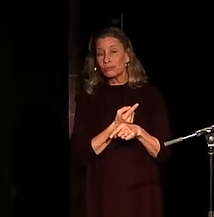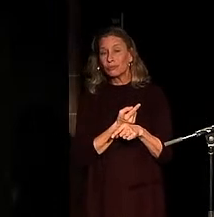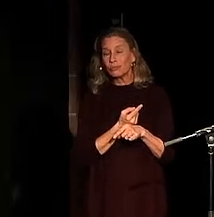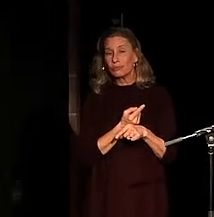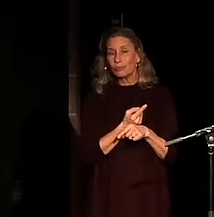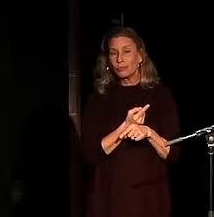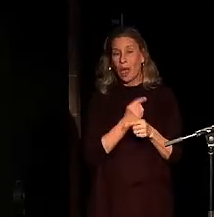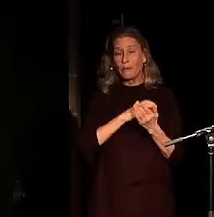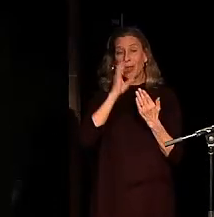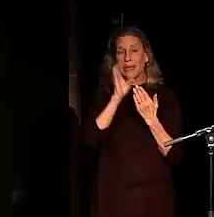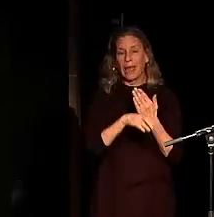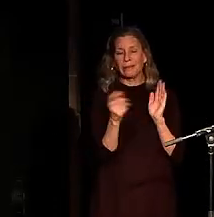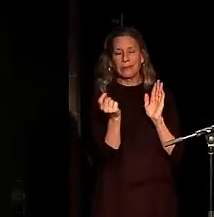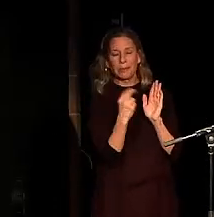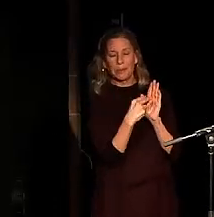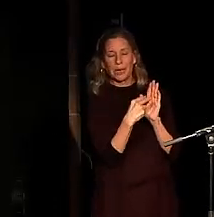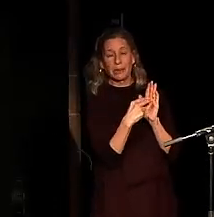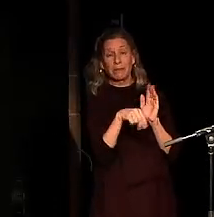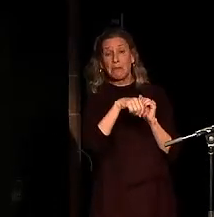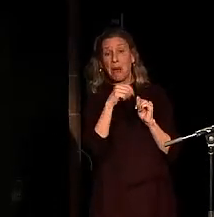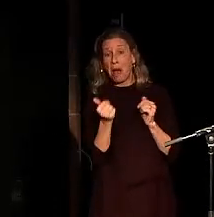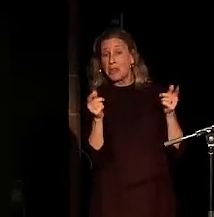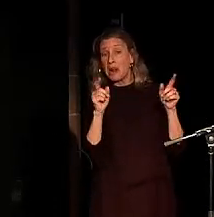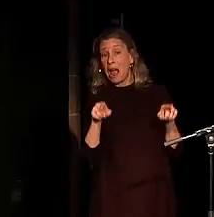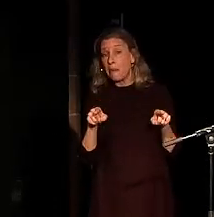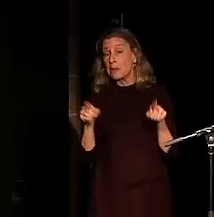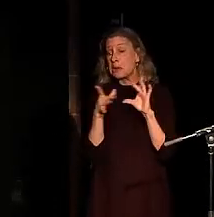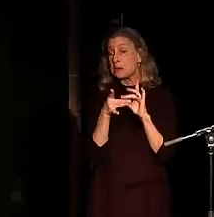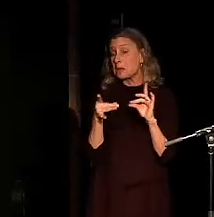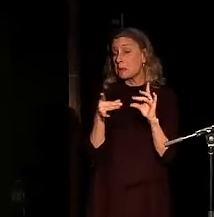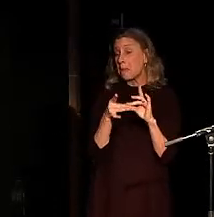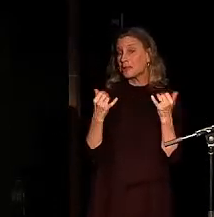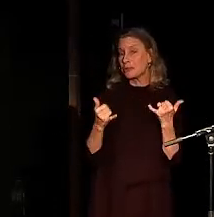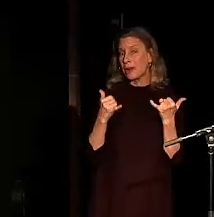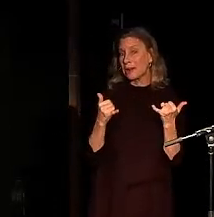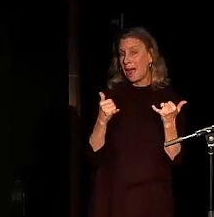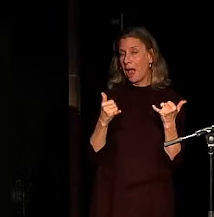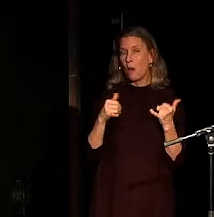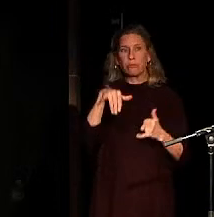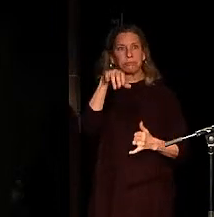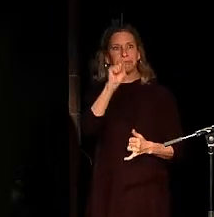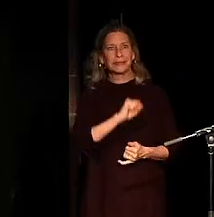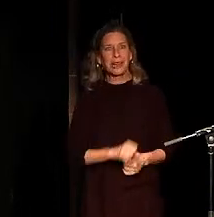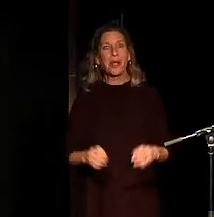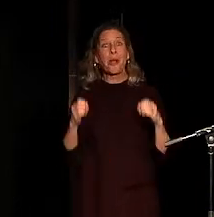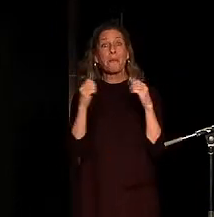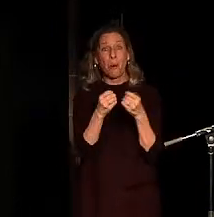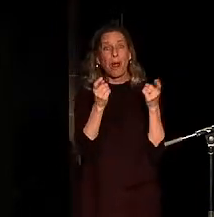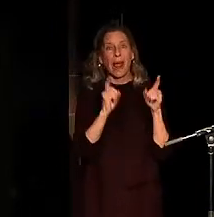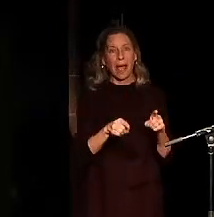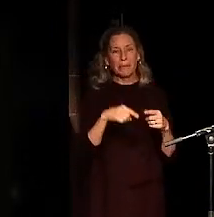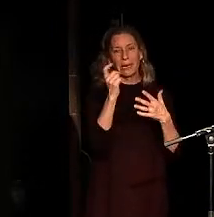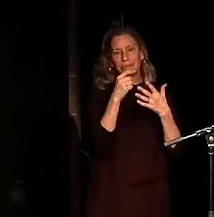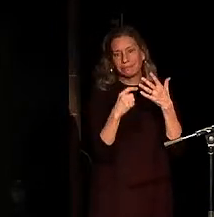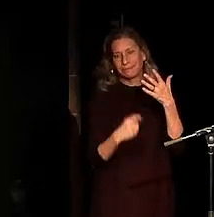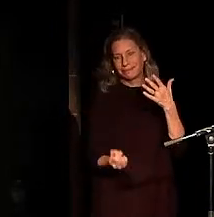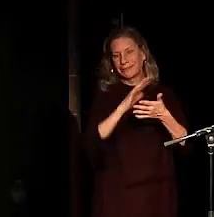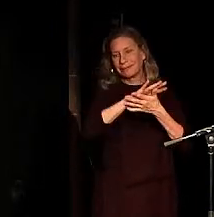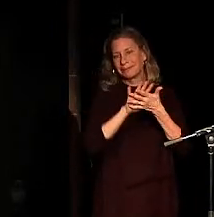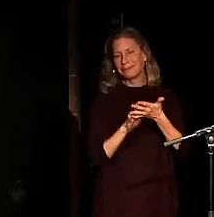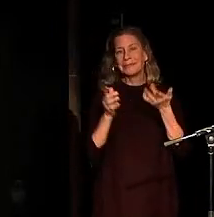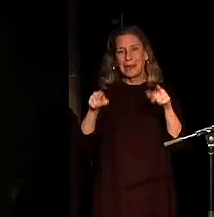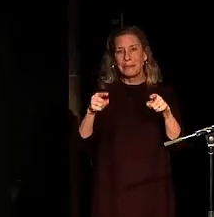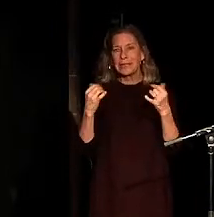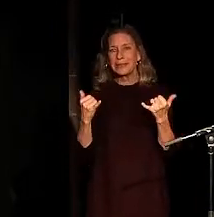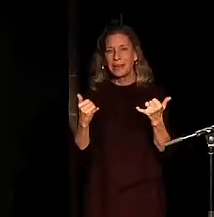we mark our calendars for that, are there other things you want to mention while you've got everybody's attention here? Yes, there's actually plenty of stuff, and I have my cheat sheet.